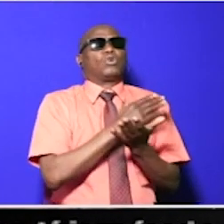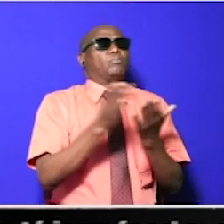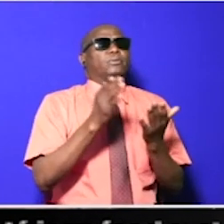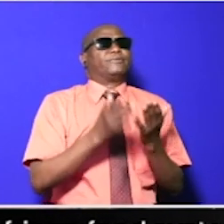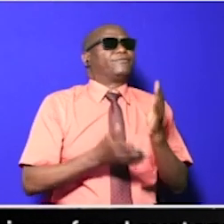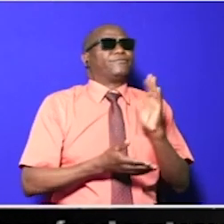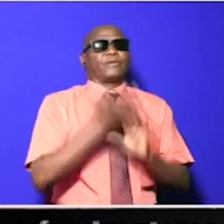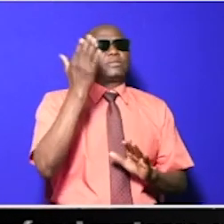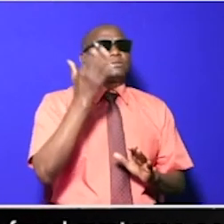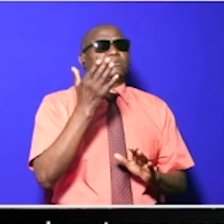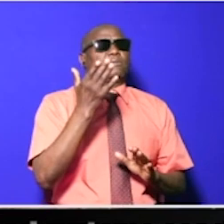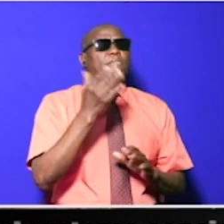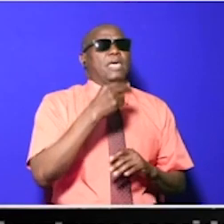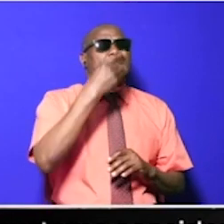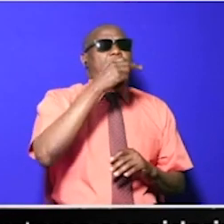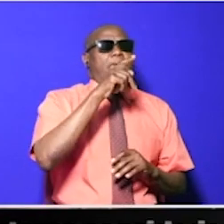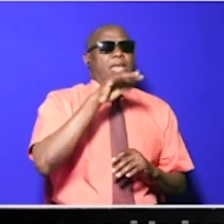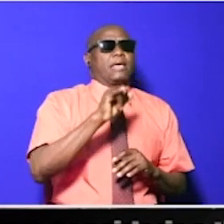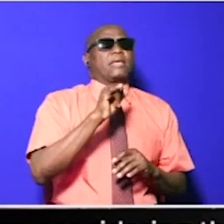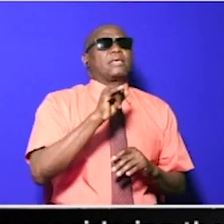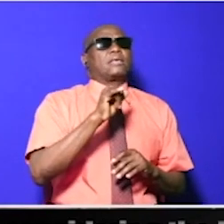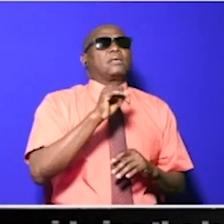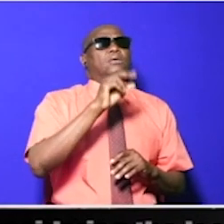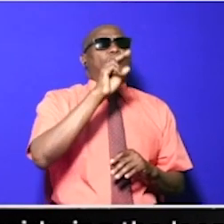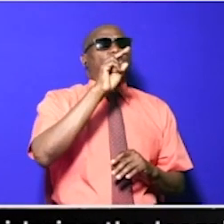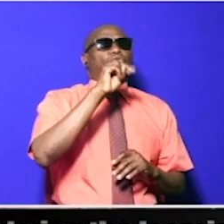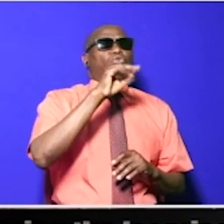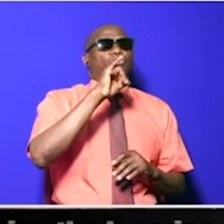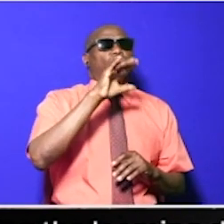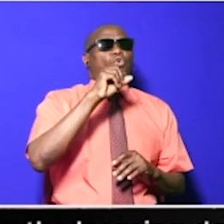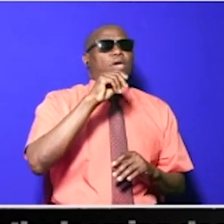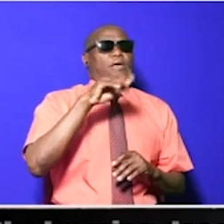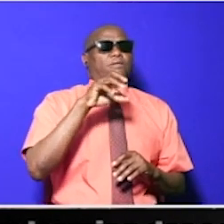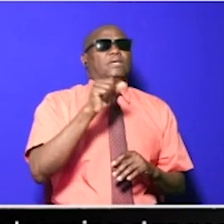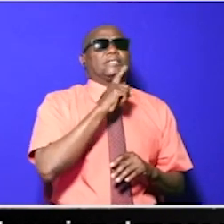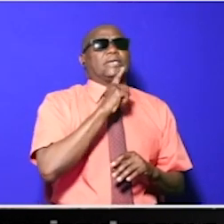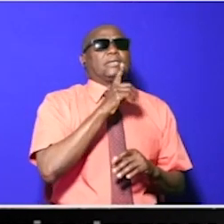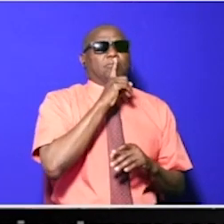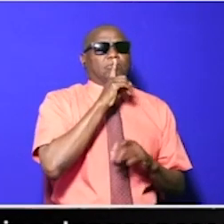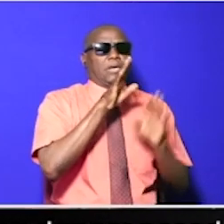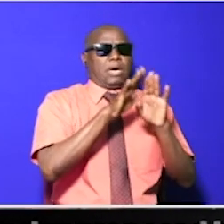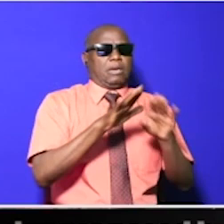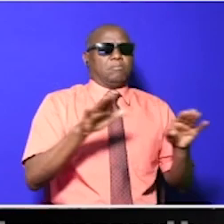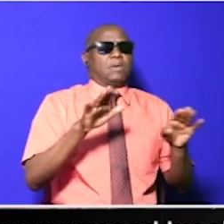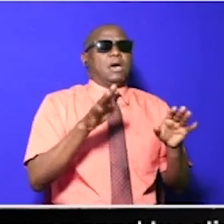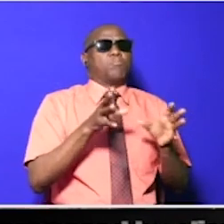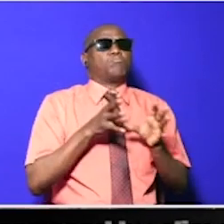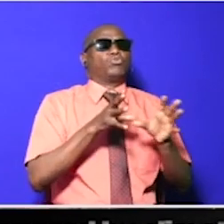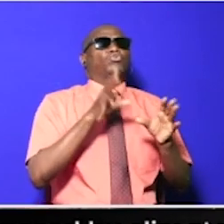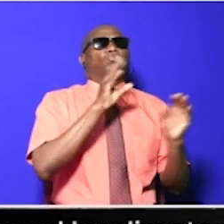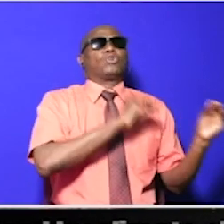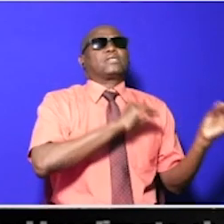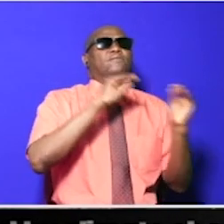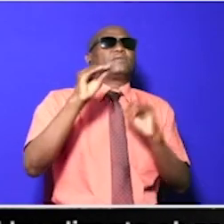Ward Representative Henry Nyongesa has urged residents to remain calm as they push for the transfer of the